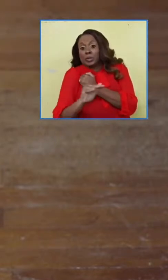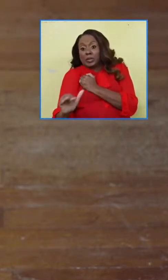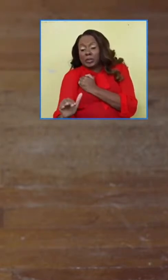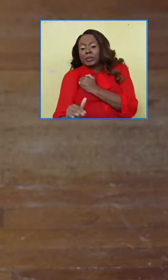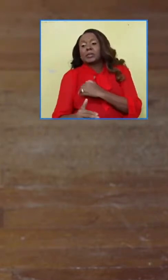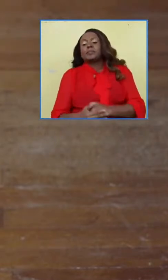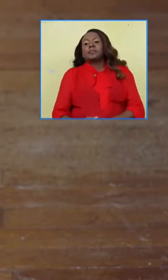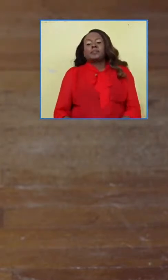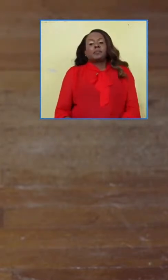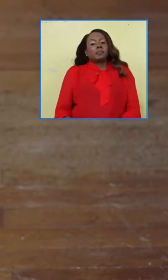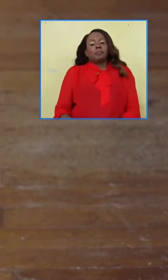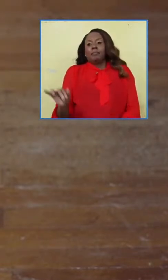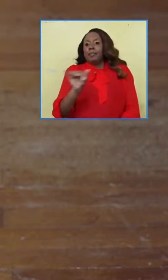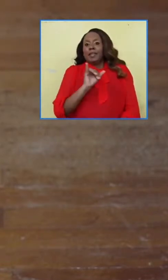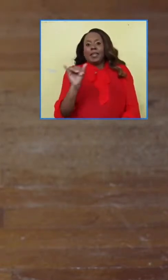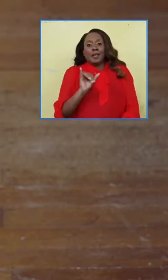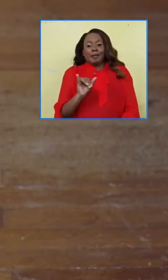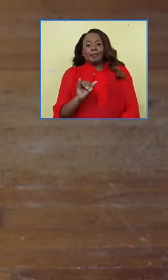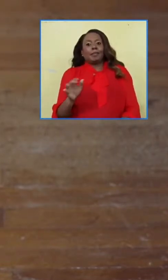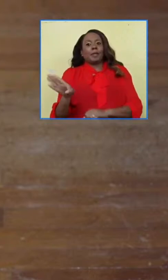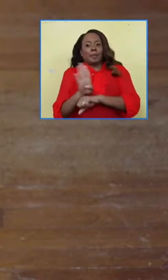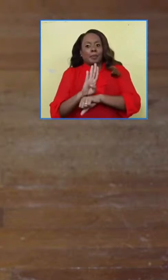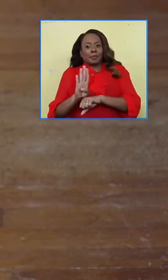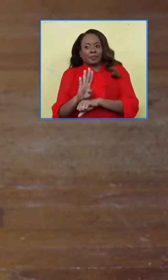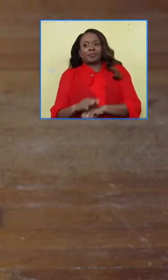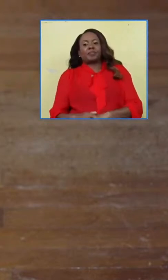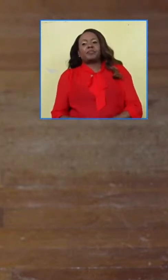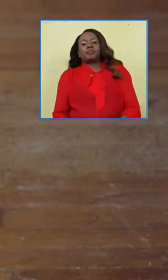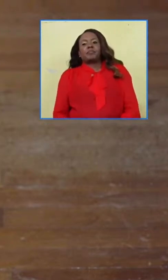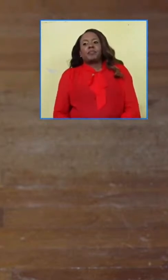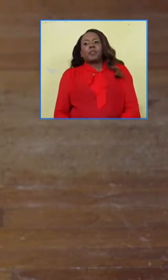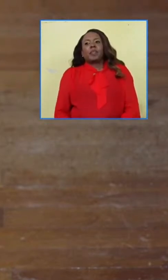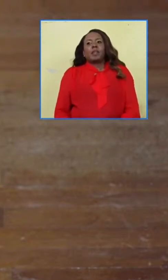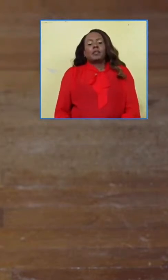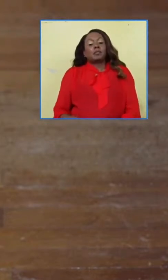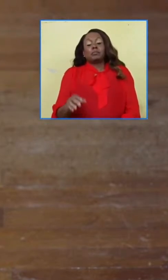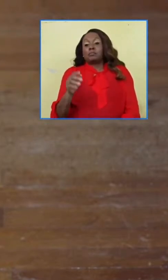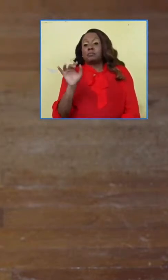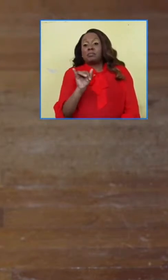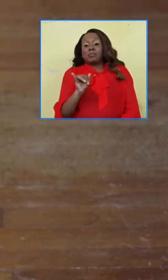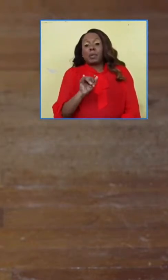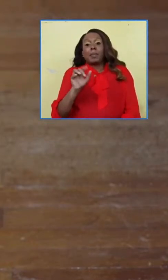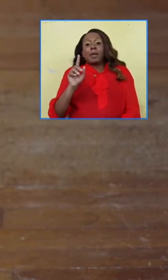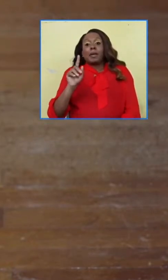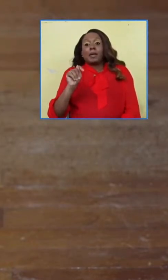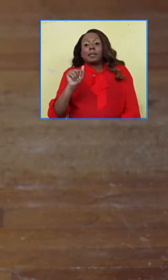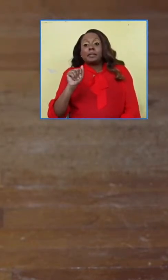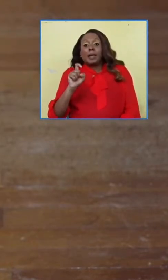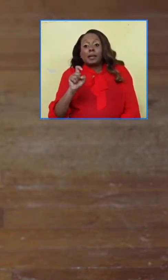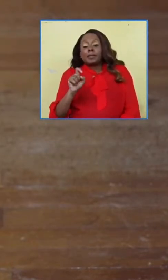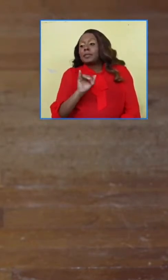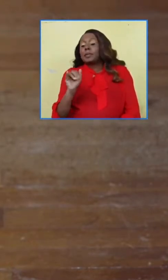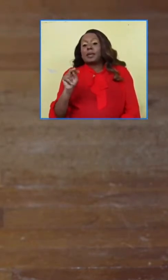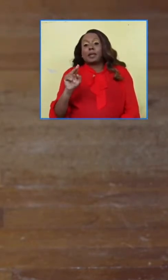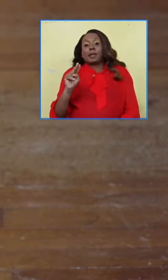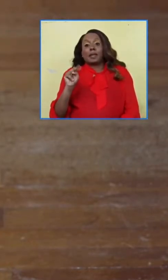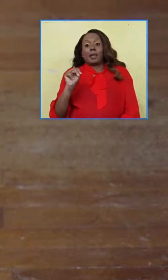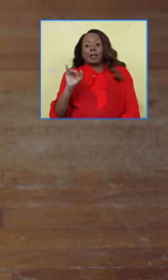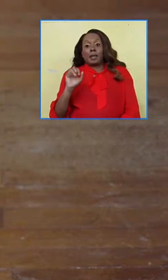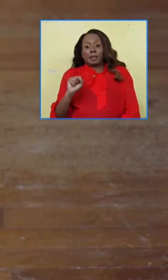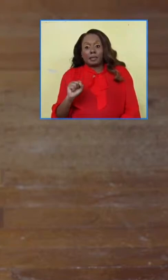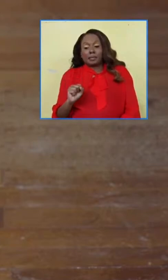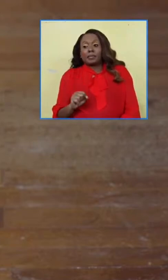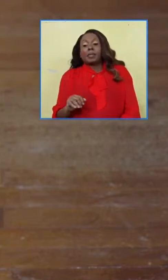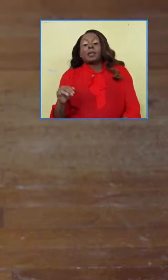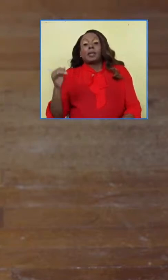same is true for the country from a tax perspective, and true for NIS from a contribution perspective. The more people